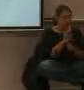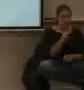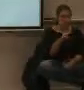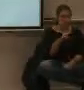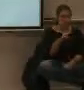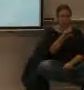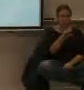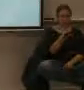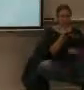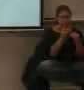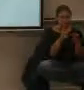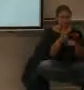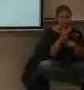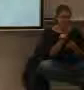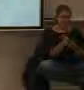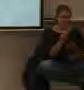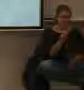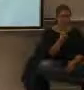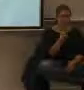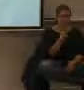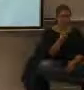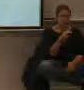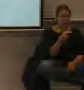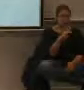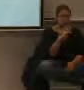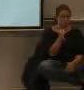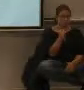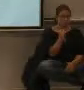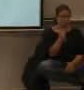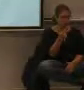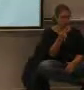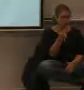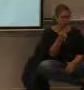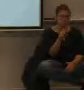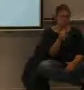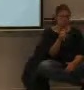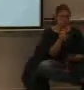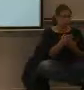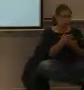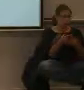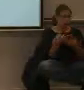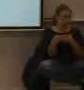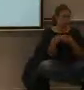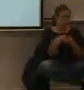it goes out into the rivers and streams and lakes.